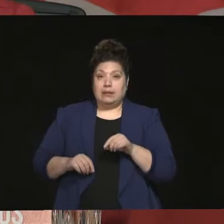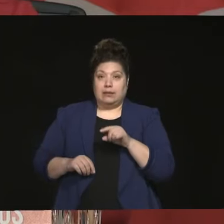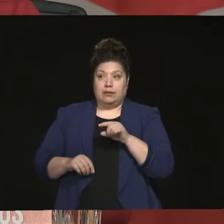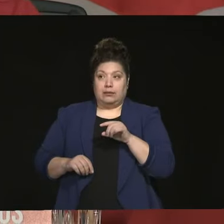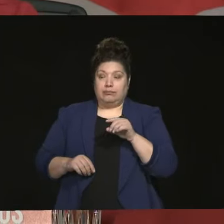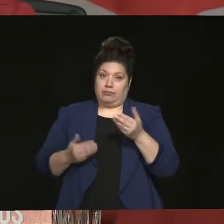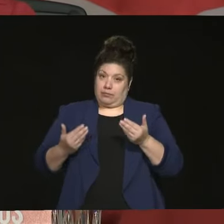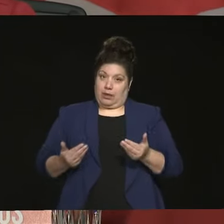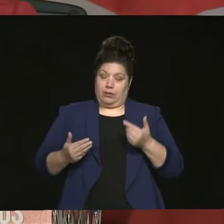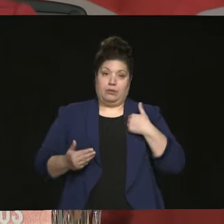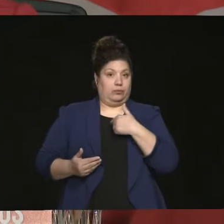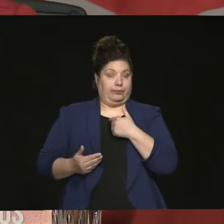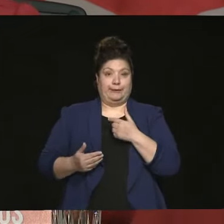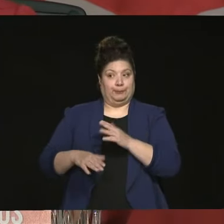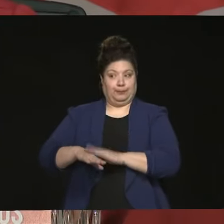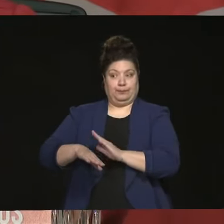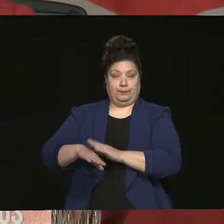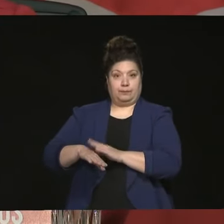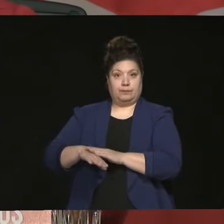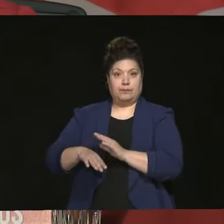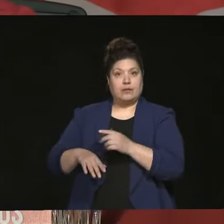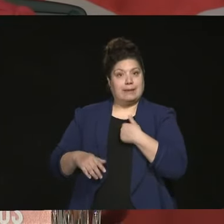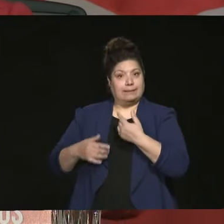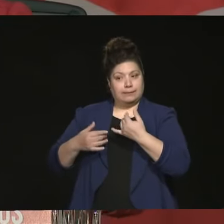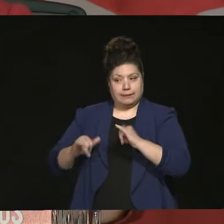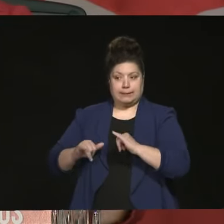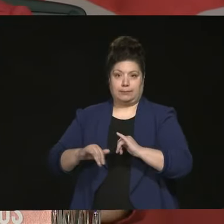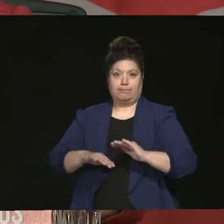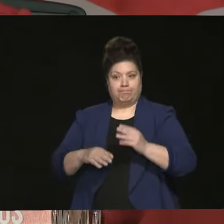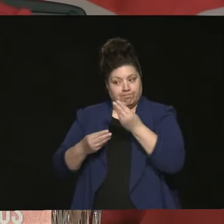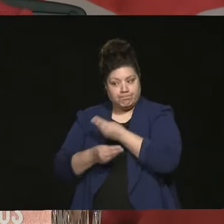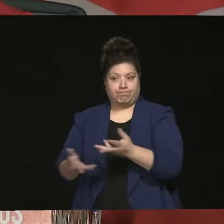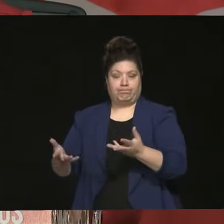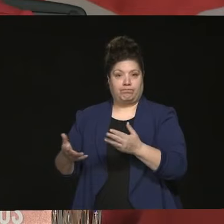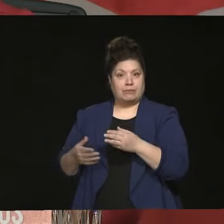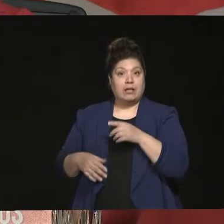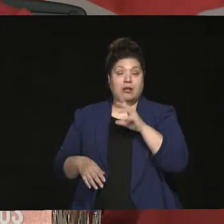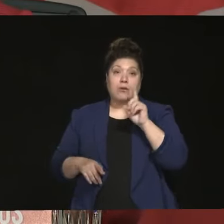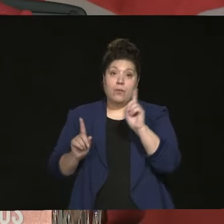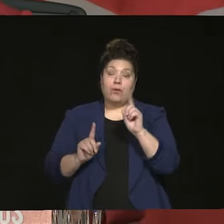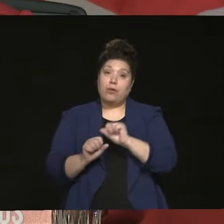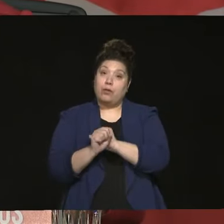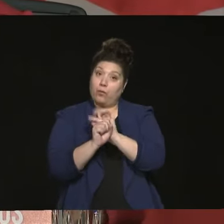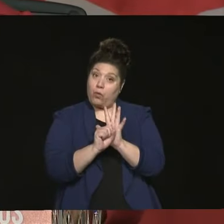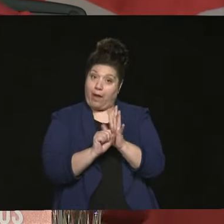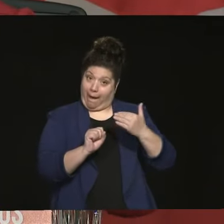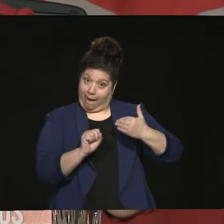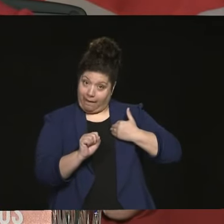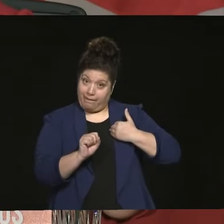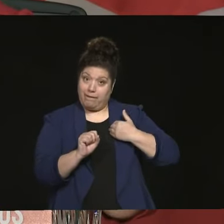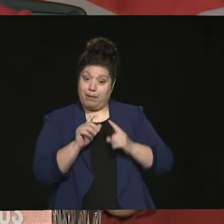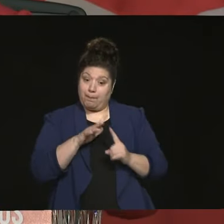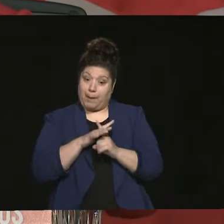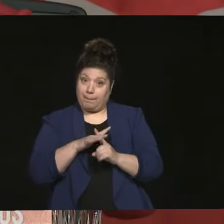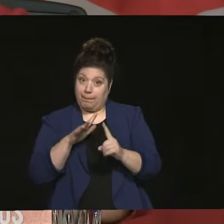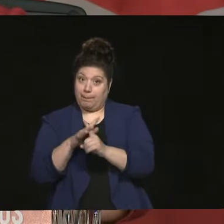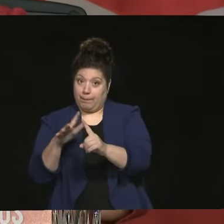continue. And where the coronavirus does appear, we need to be very, very